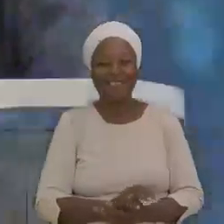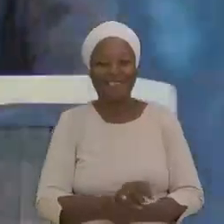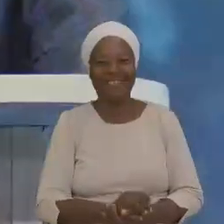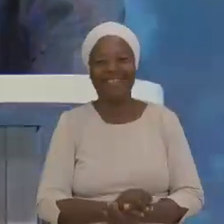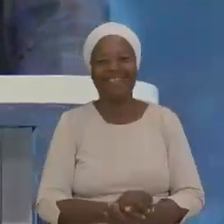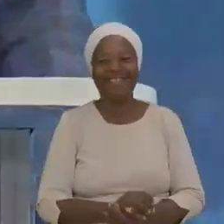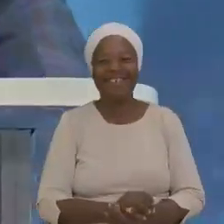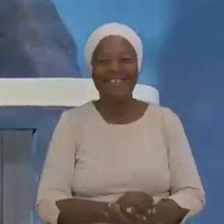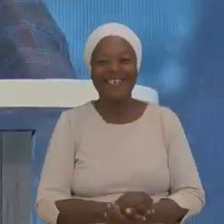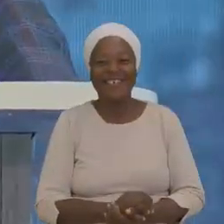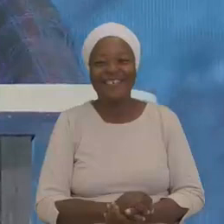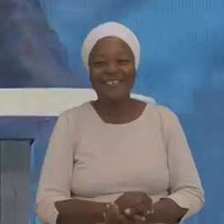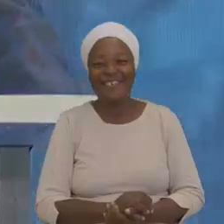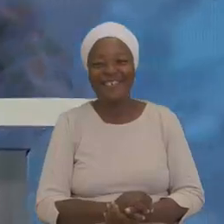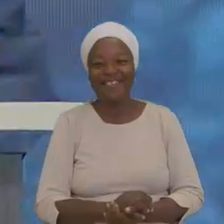Aujourd'hui,